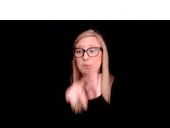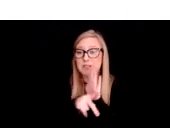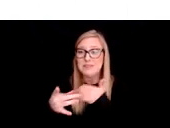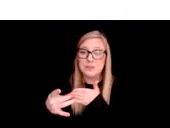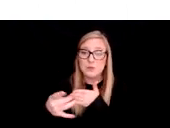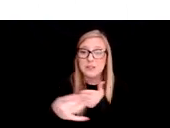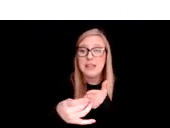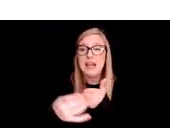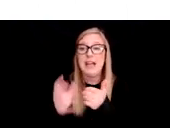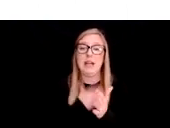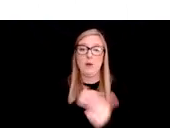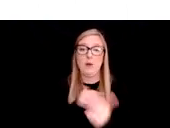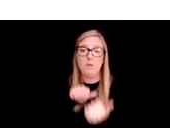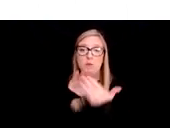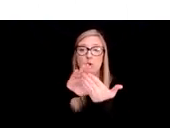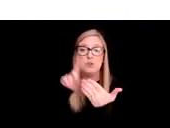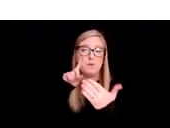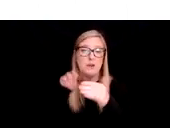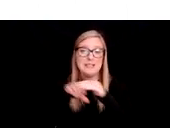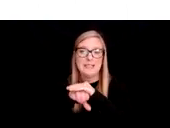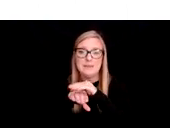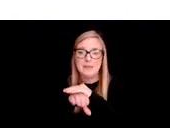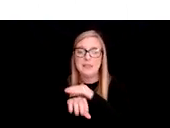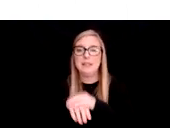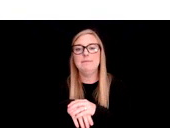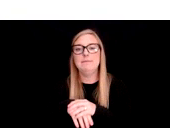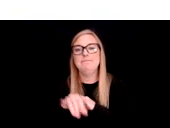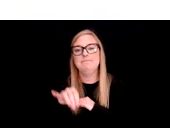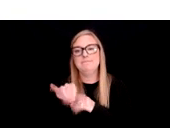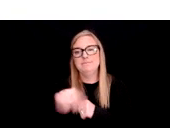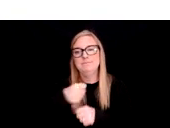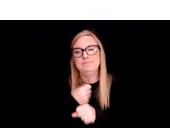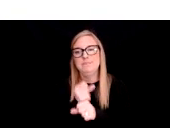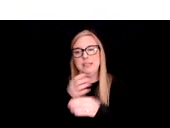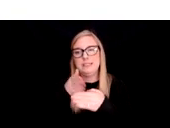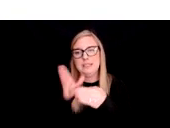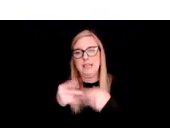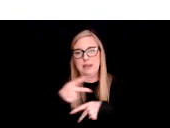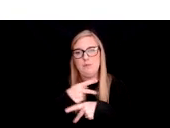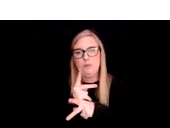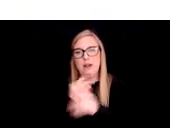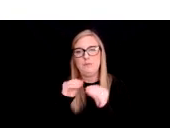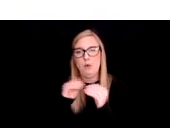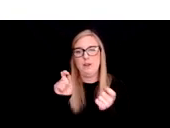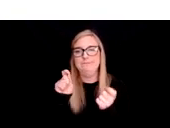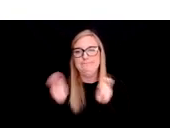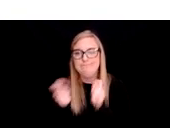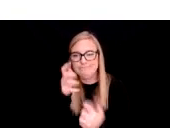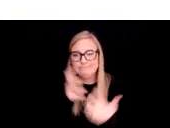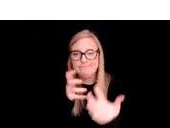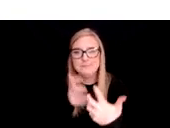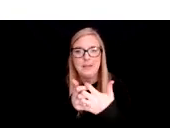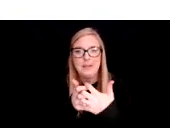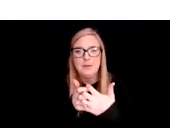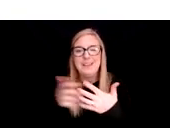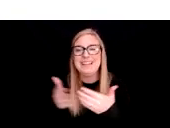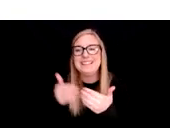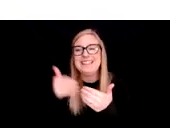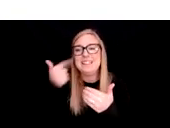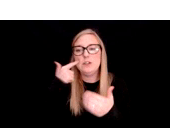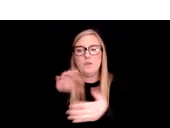also our approach to accessibility it makes the end product more adaptable and easier to make content updates